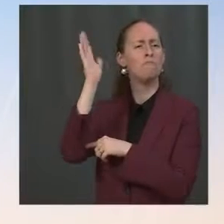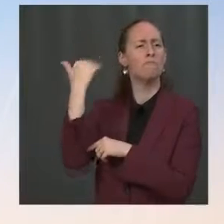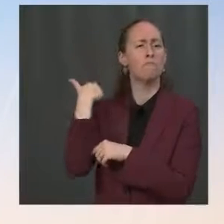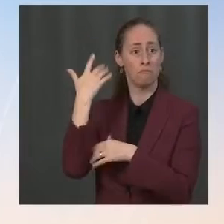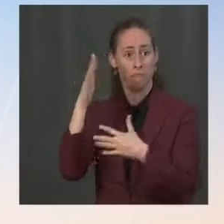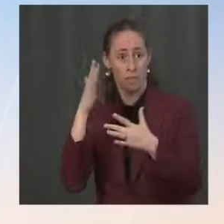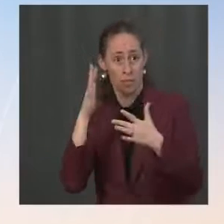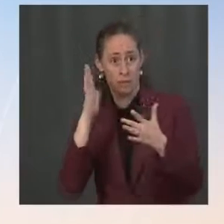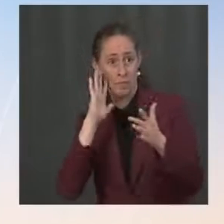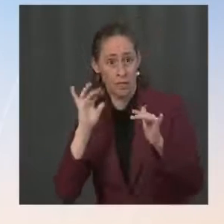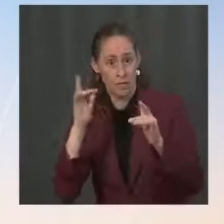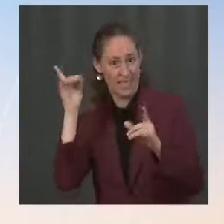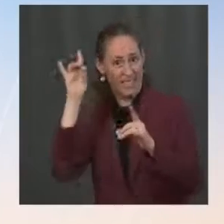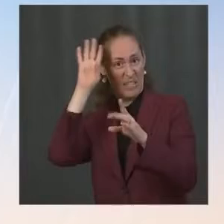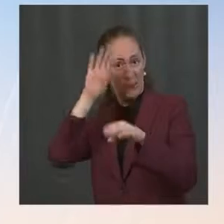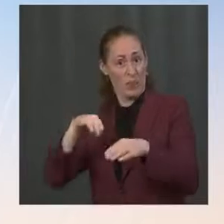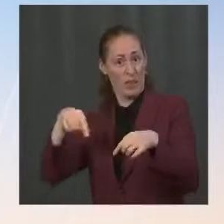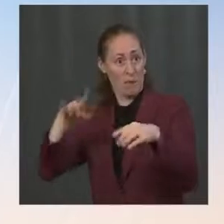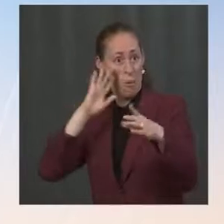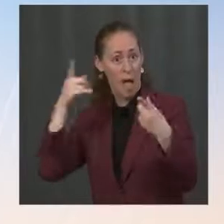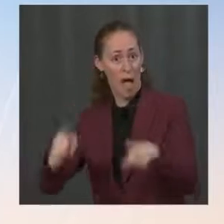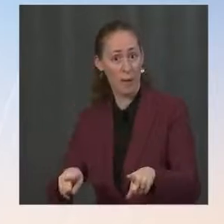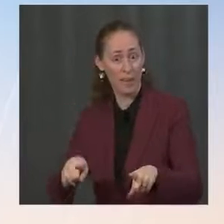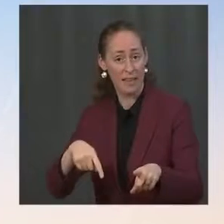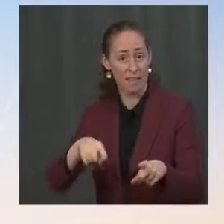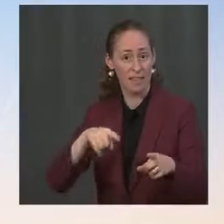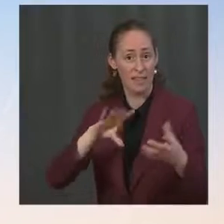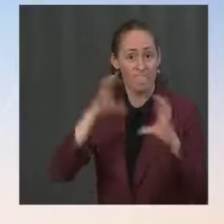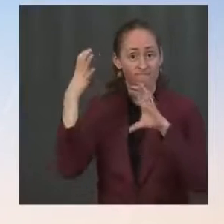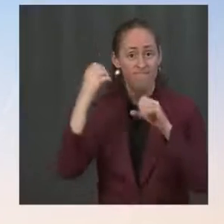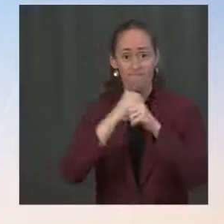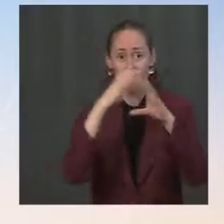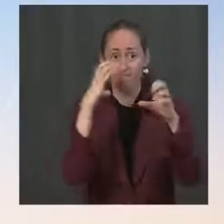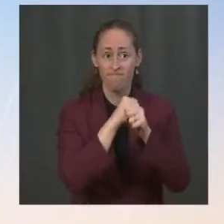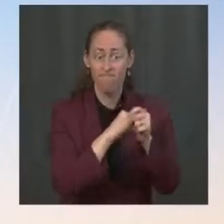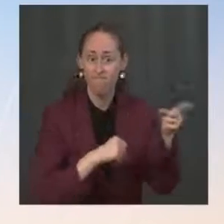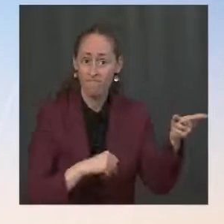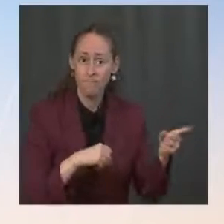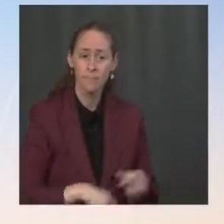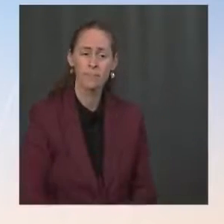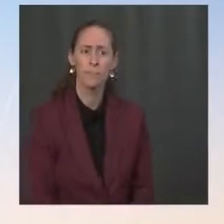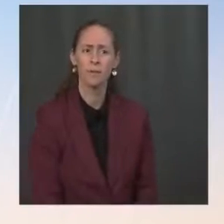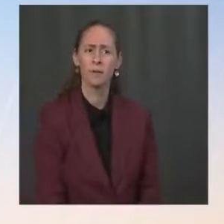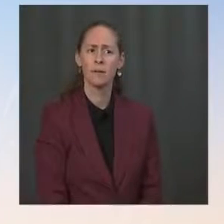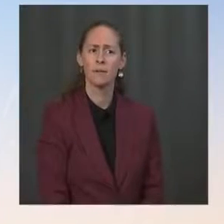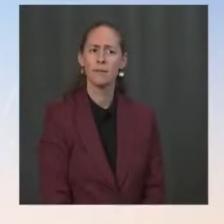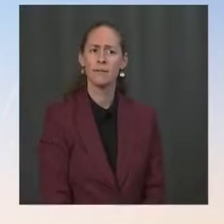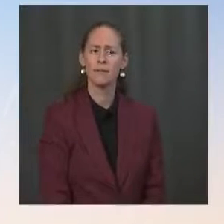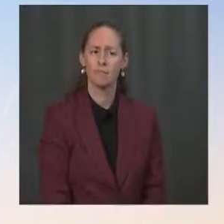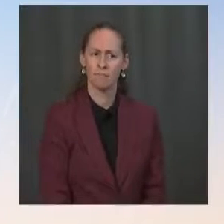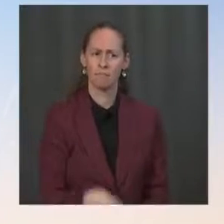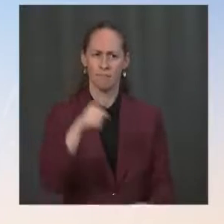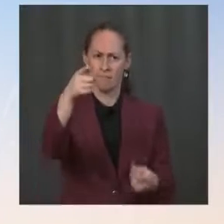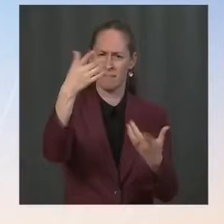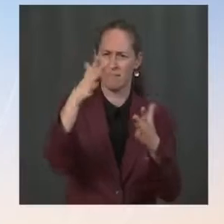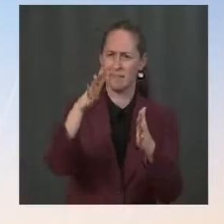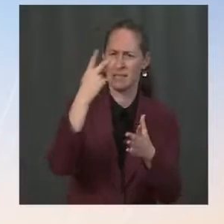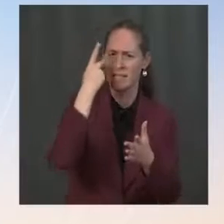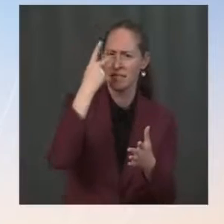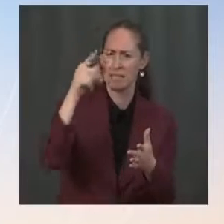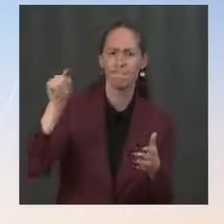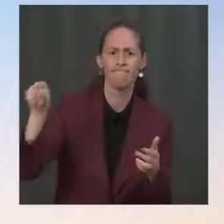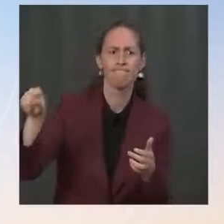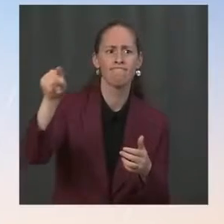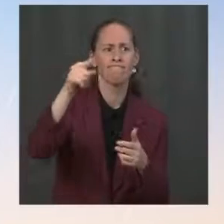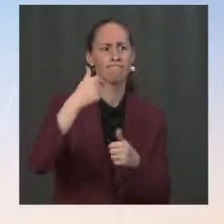Well, I think what you have seen the president say, and many members of our military and our national security team say, is that we have been closely